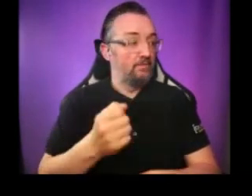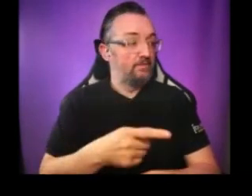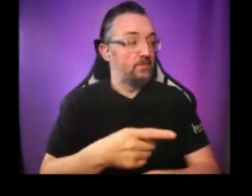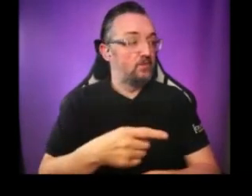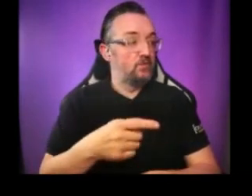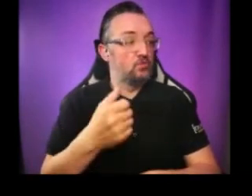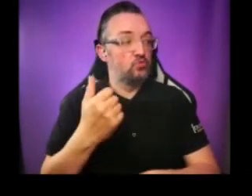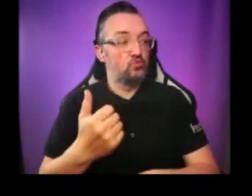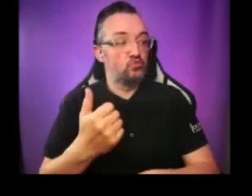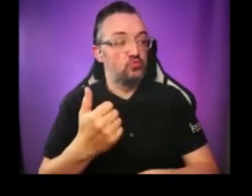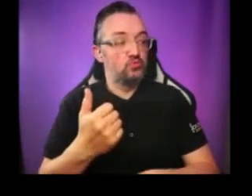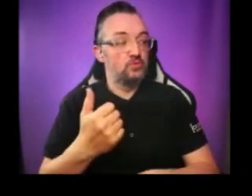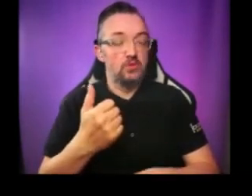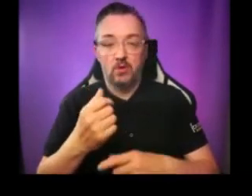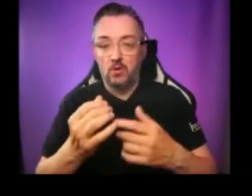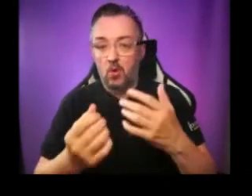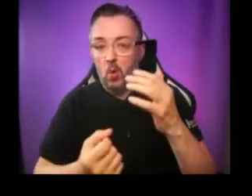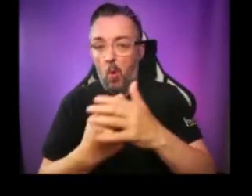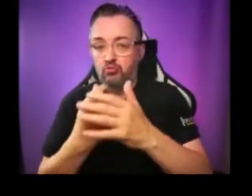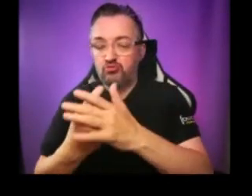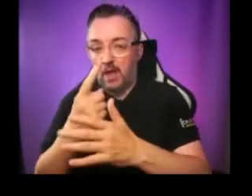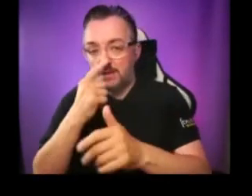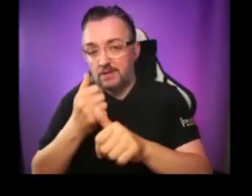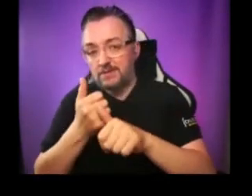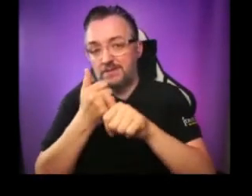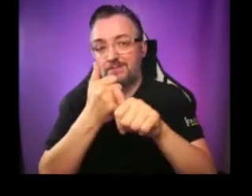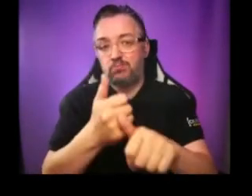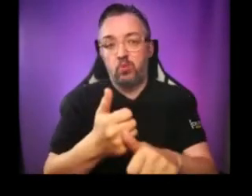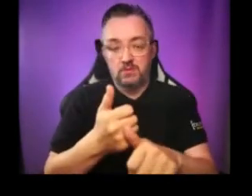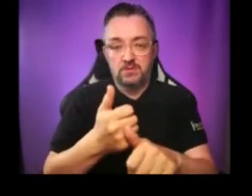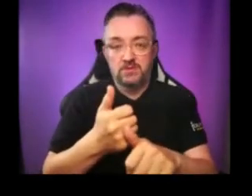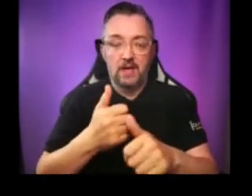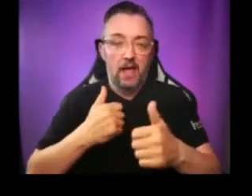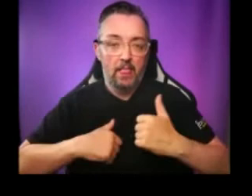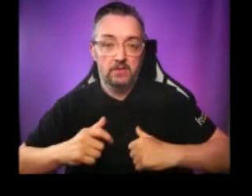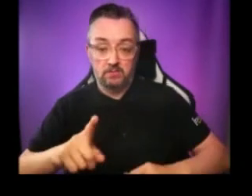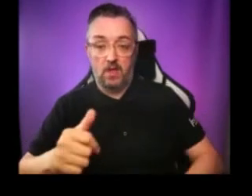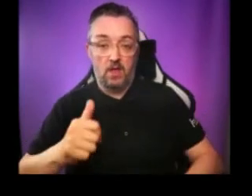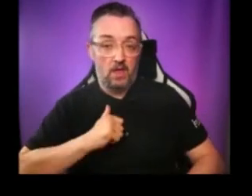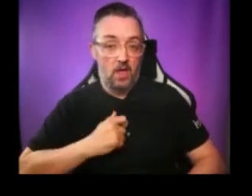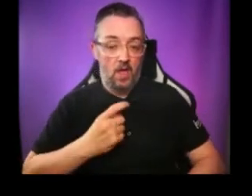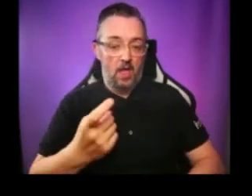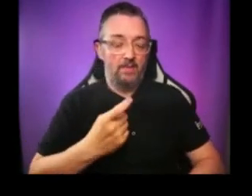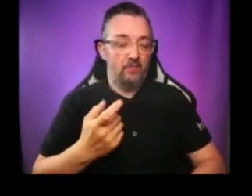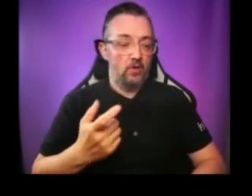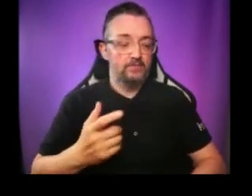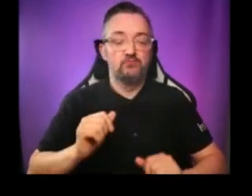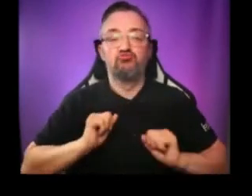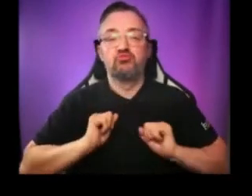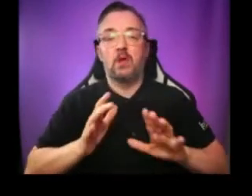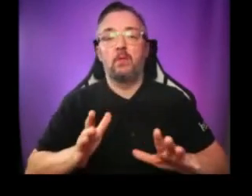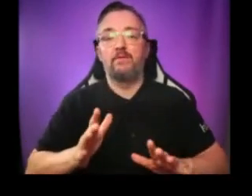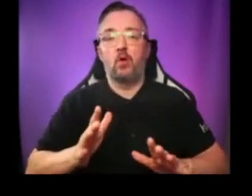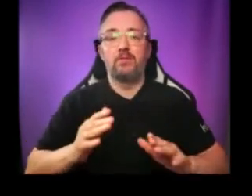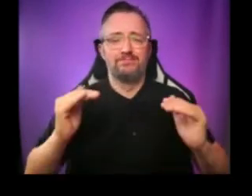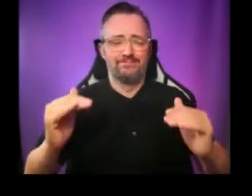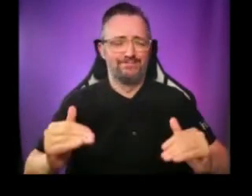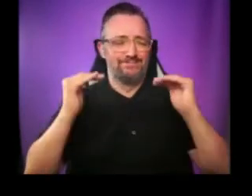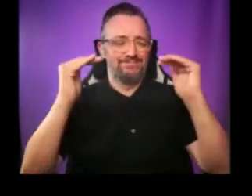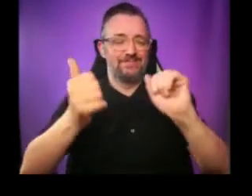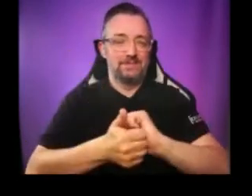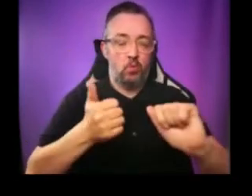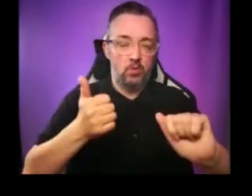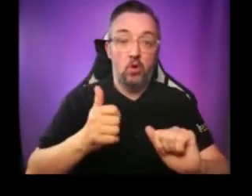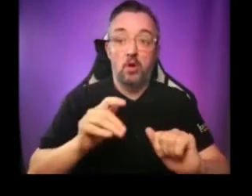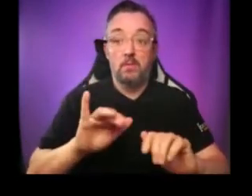tailored opportunities to support athletes, particularly those approaching retirement from elite sport or in retirement already. So there's